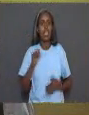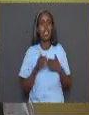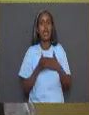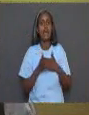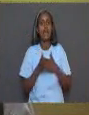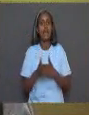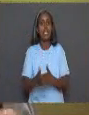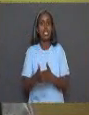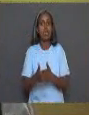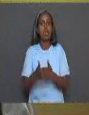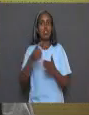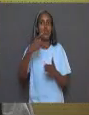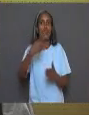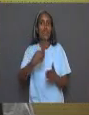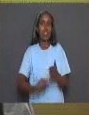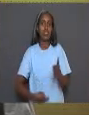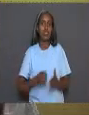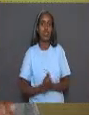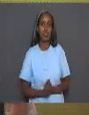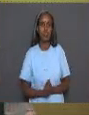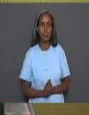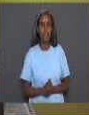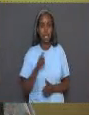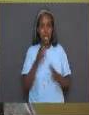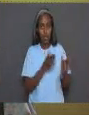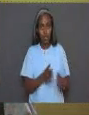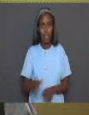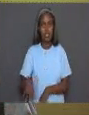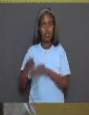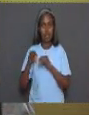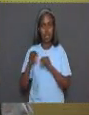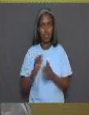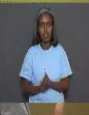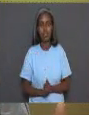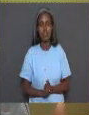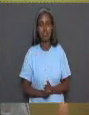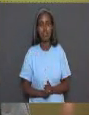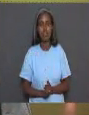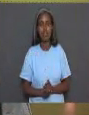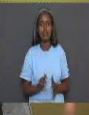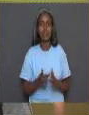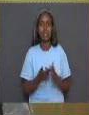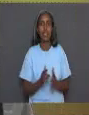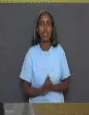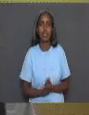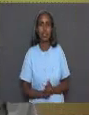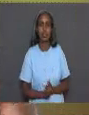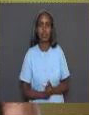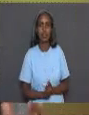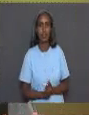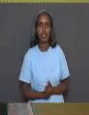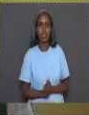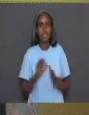principles of taxation. Are you ready, students? Let us begin